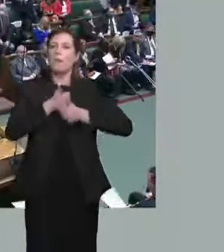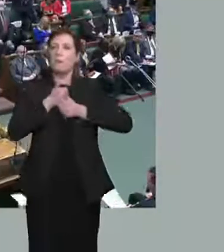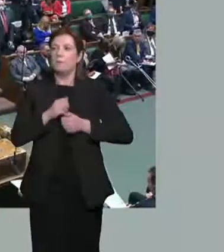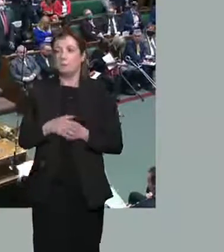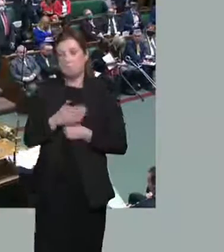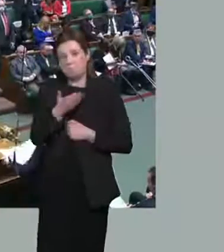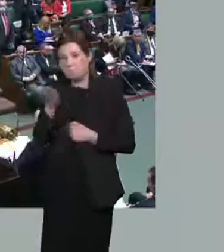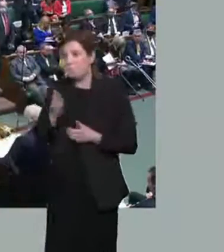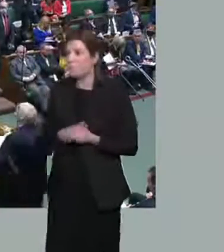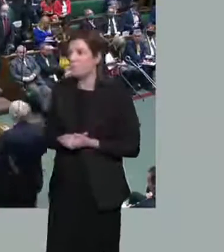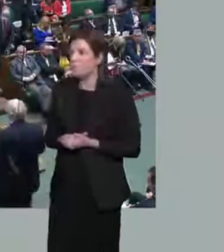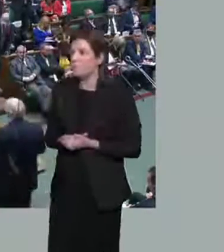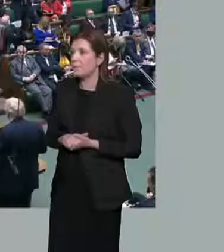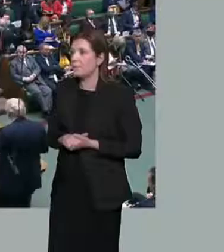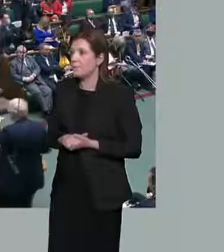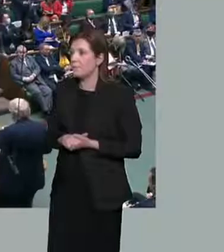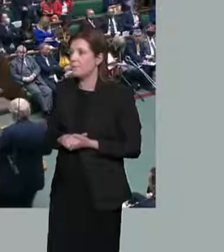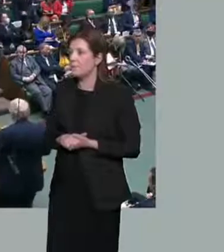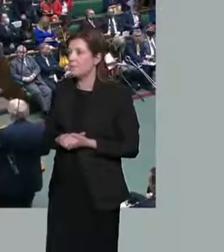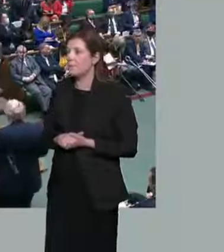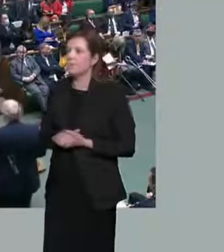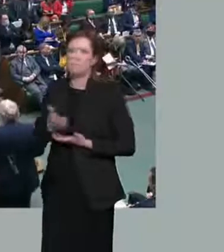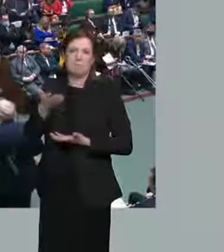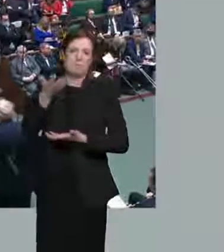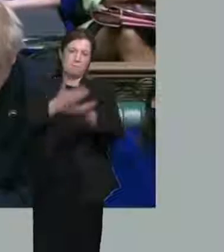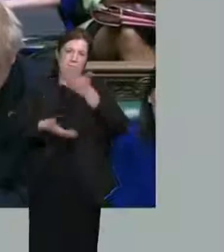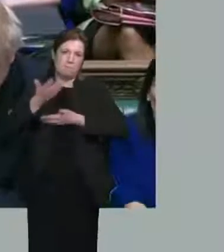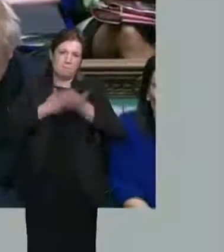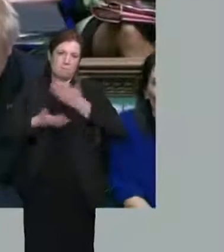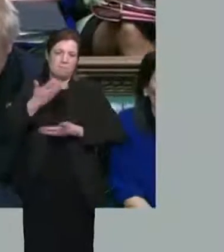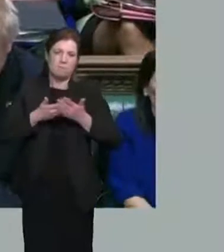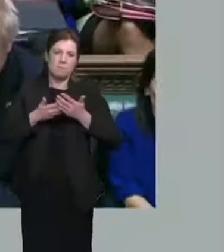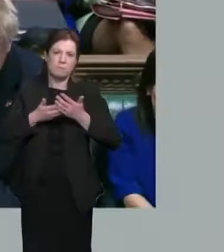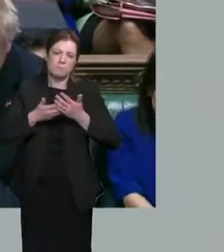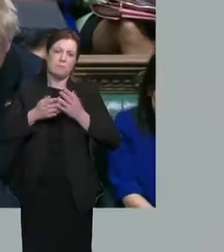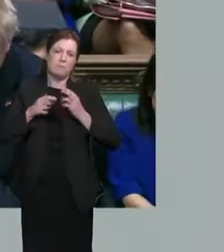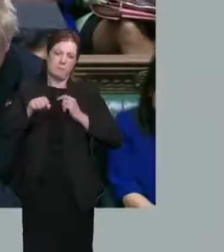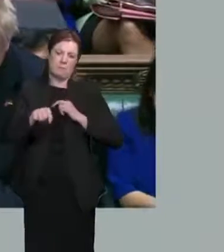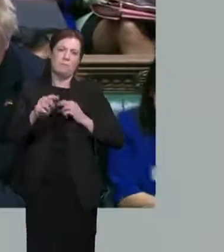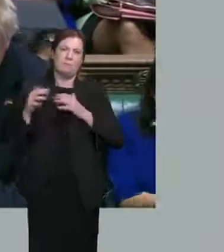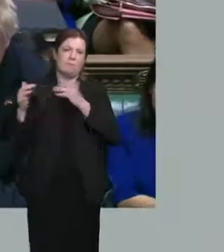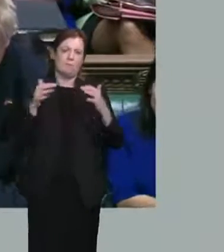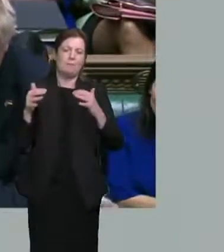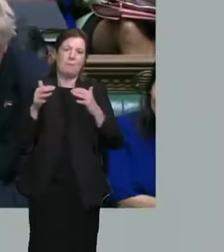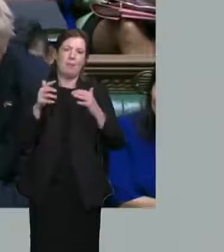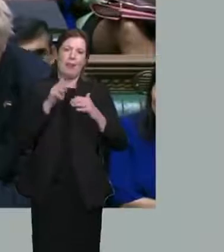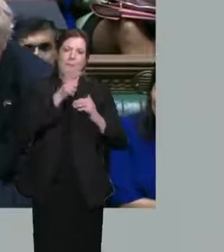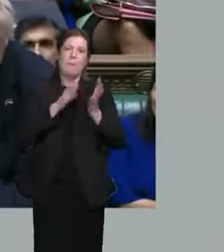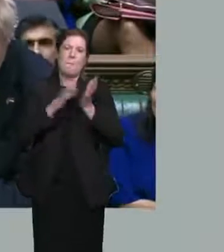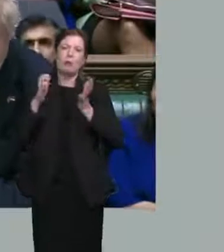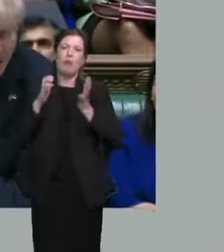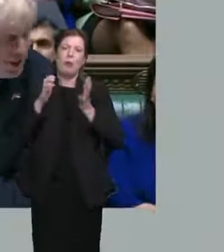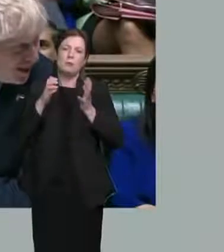Minister. I thank you very much. I'm not going to comment on the travel arrangements for the particular match,